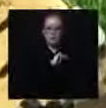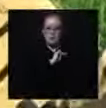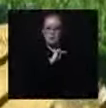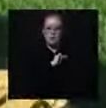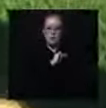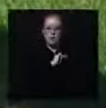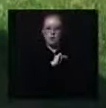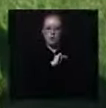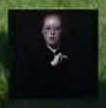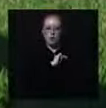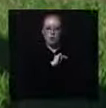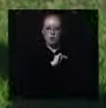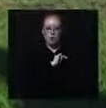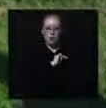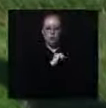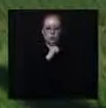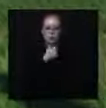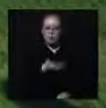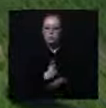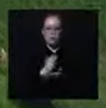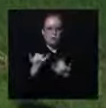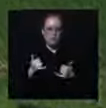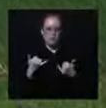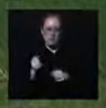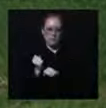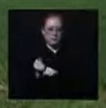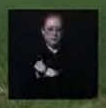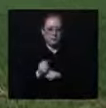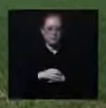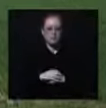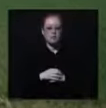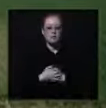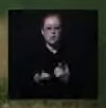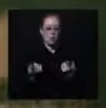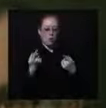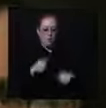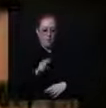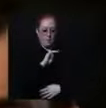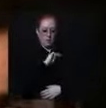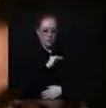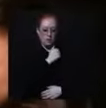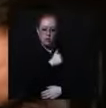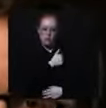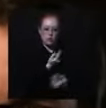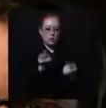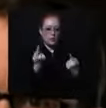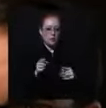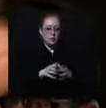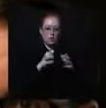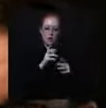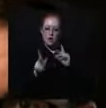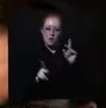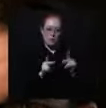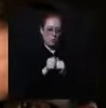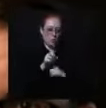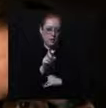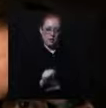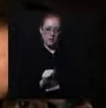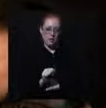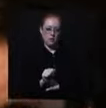Matthew would not be allowed to play. What happened to Matthew, unfortunately, happens to a lot of people with